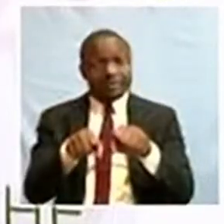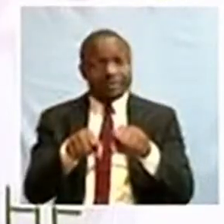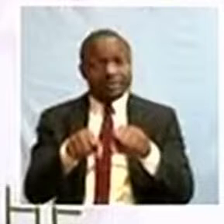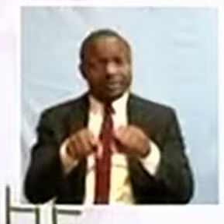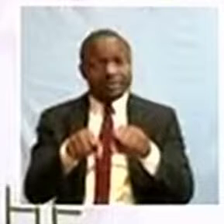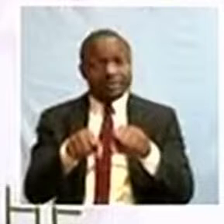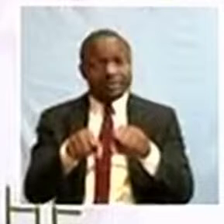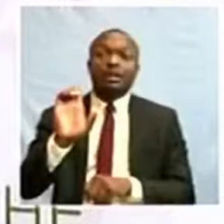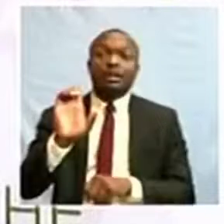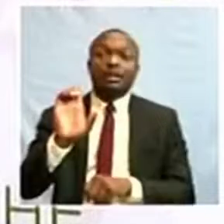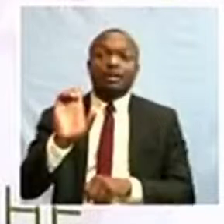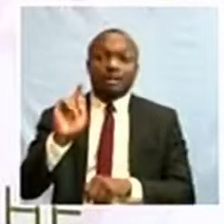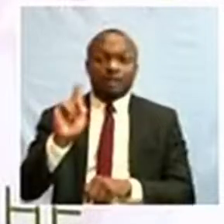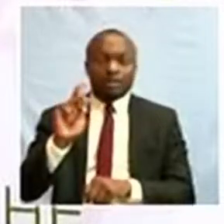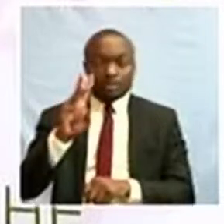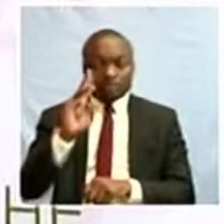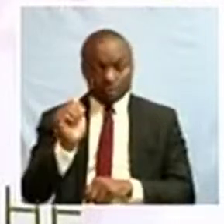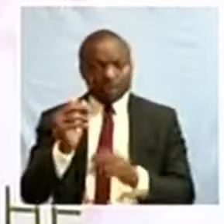comment